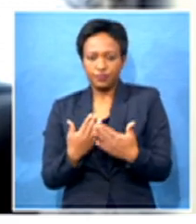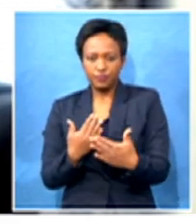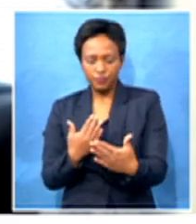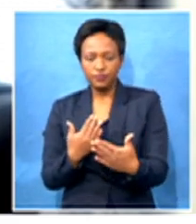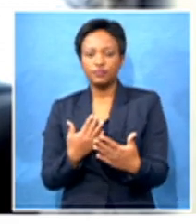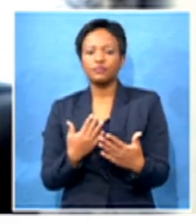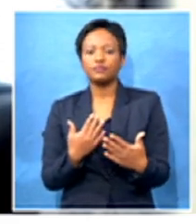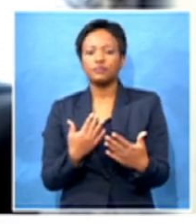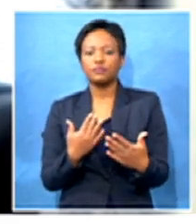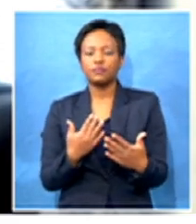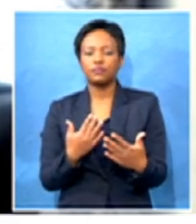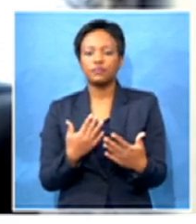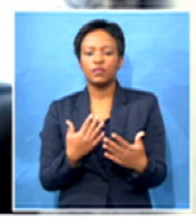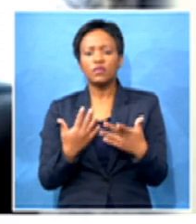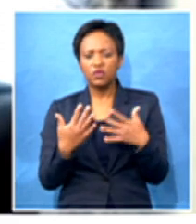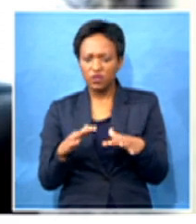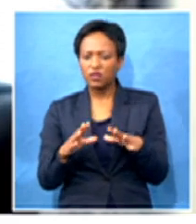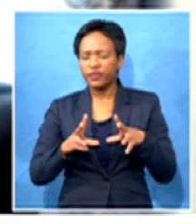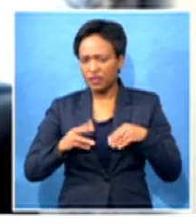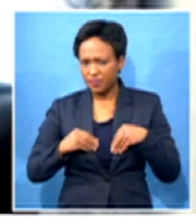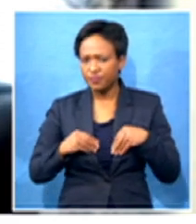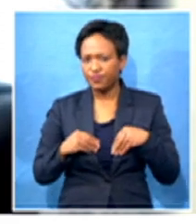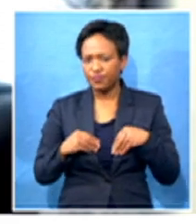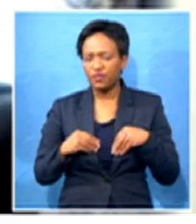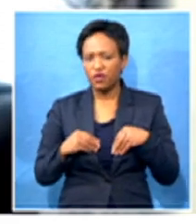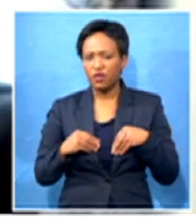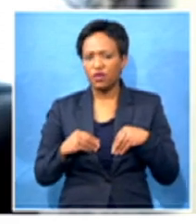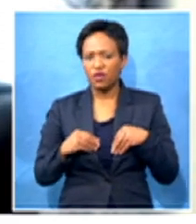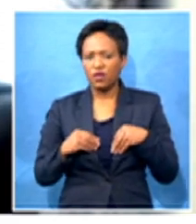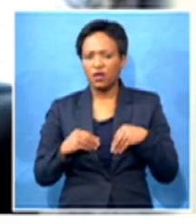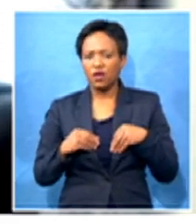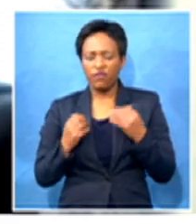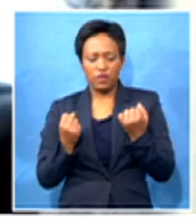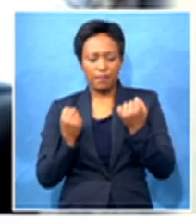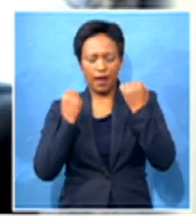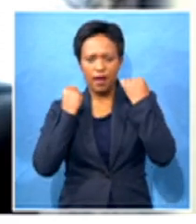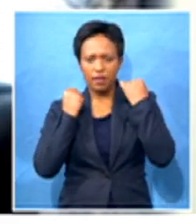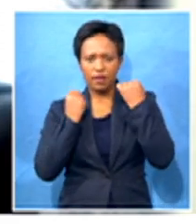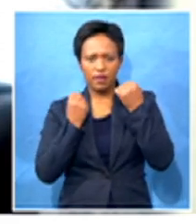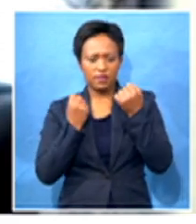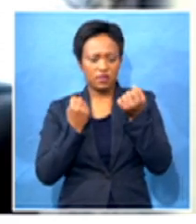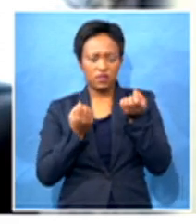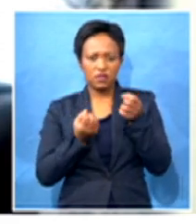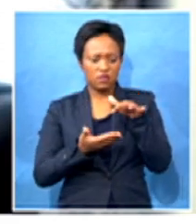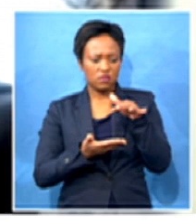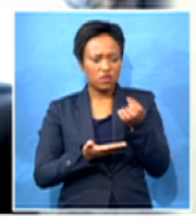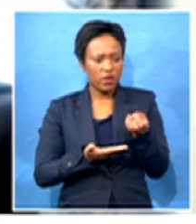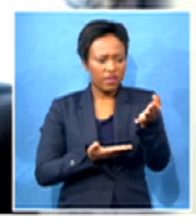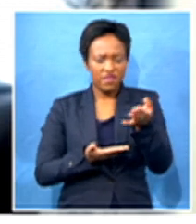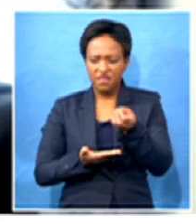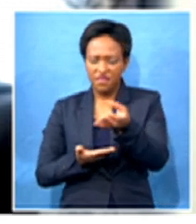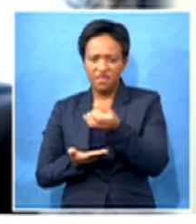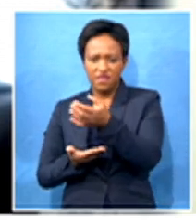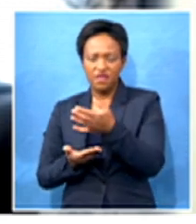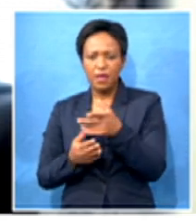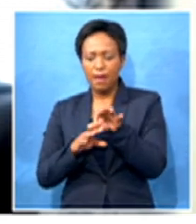we acknowledge that the distribution of blankets was not according to our